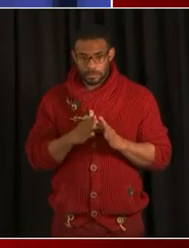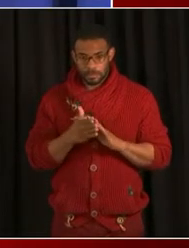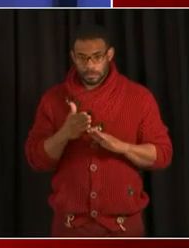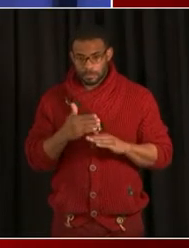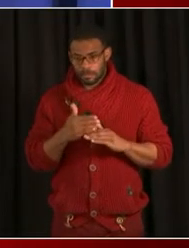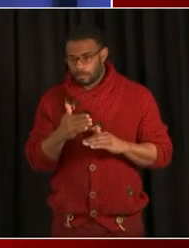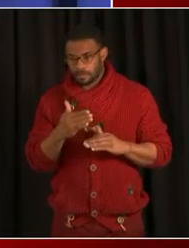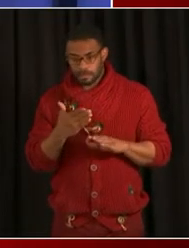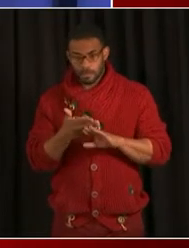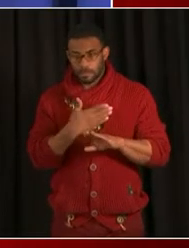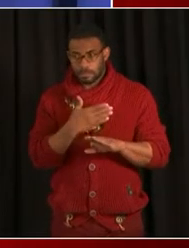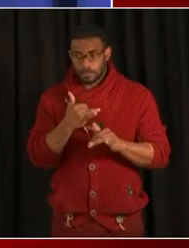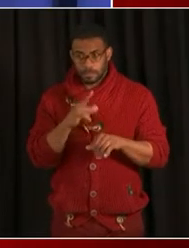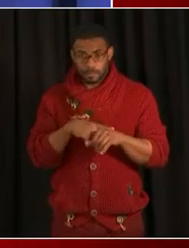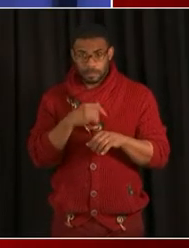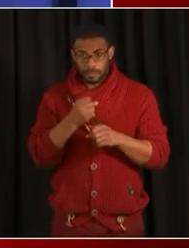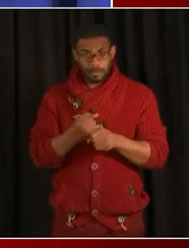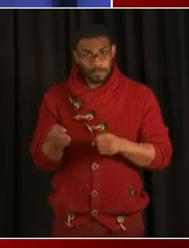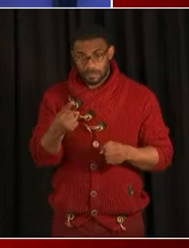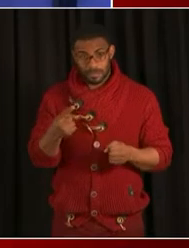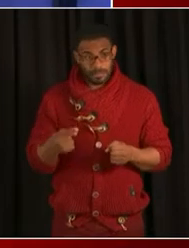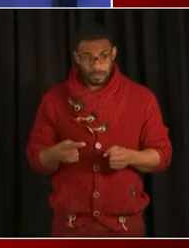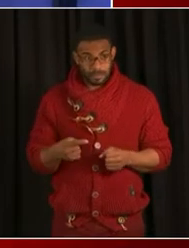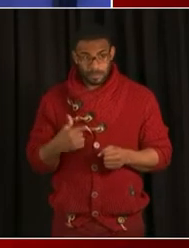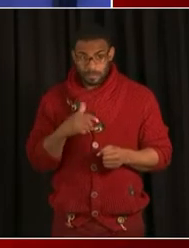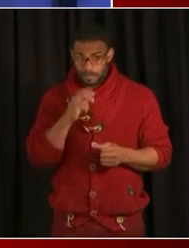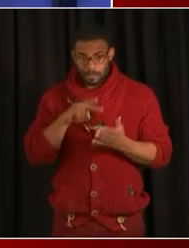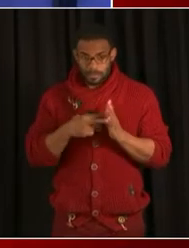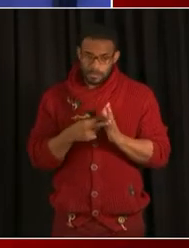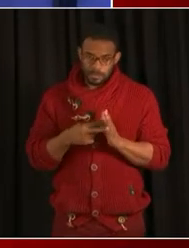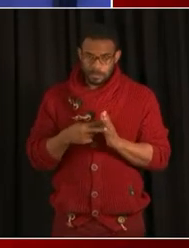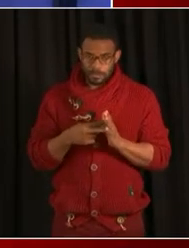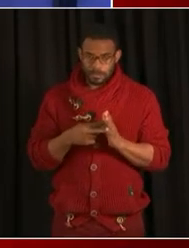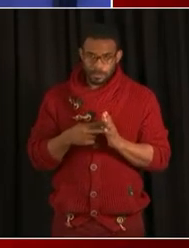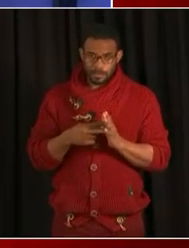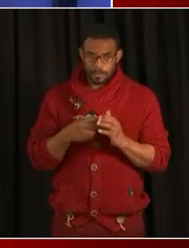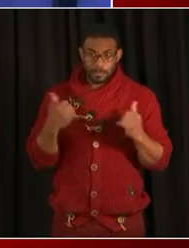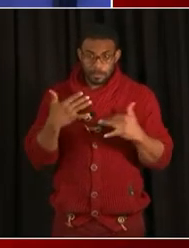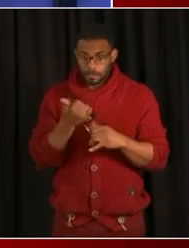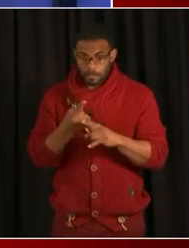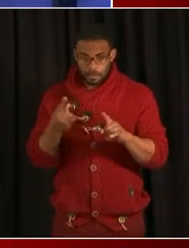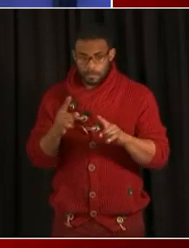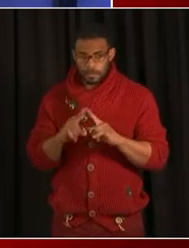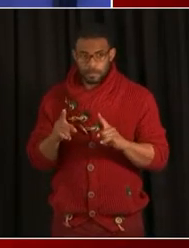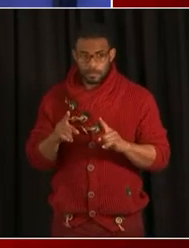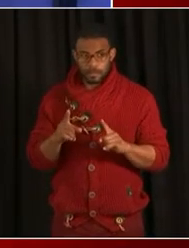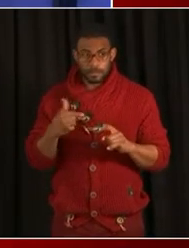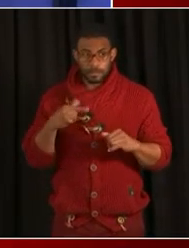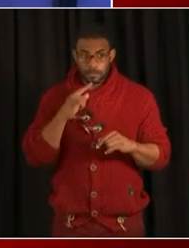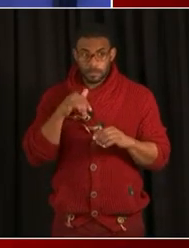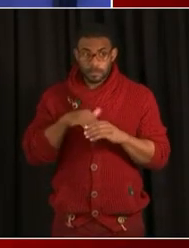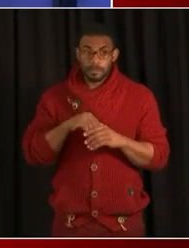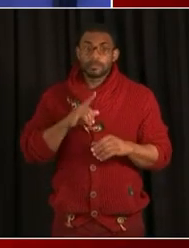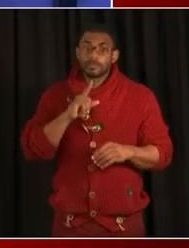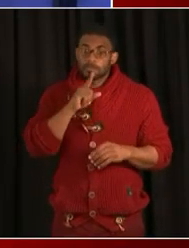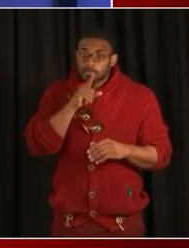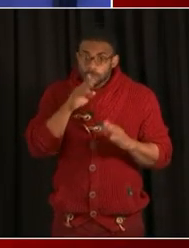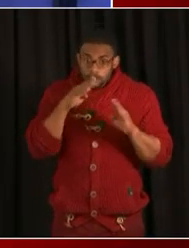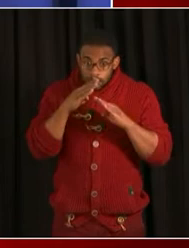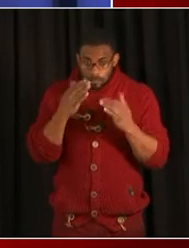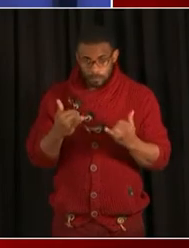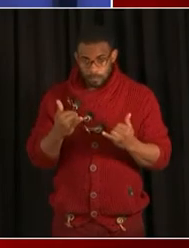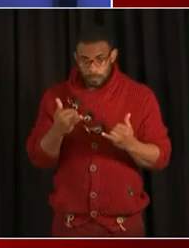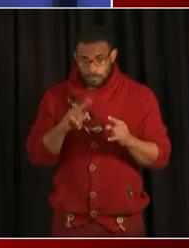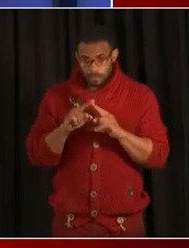better past before this time next year. And I don't mean to frighten anyone, but we're in real